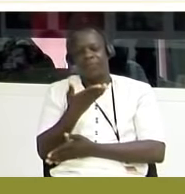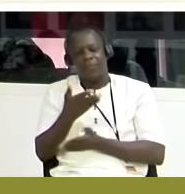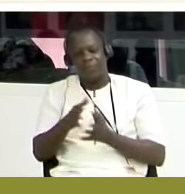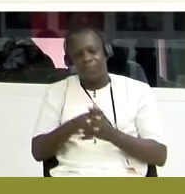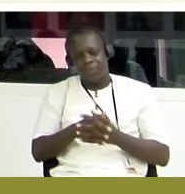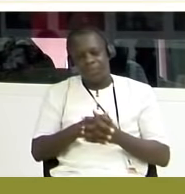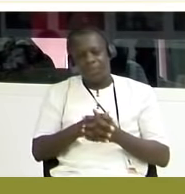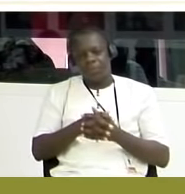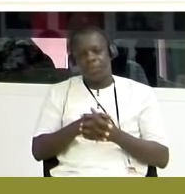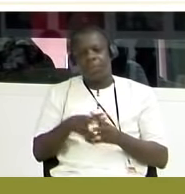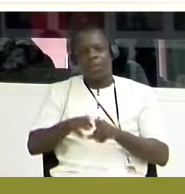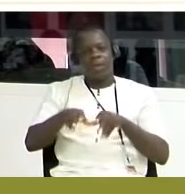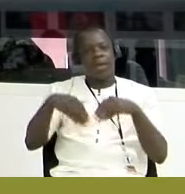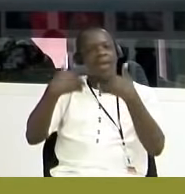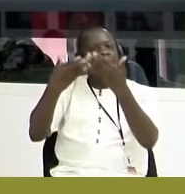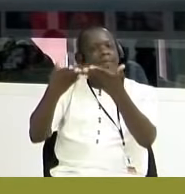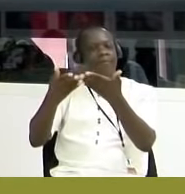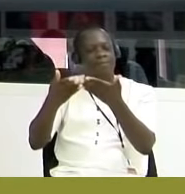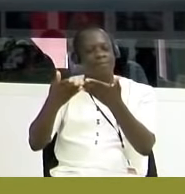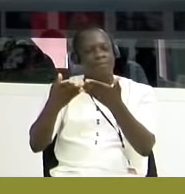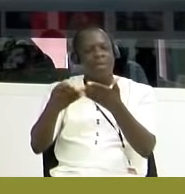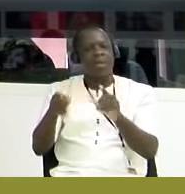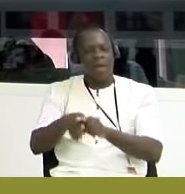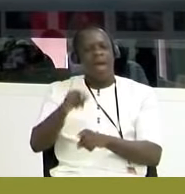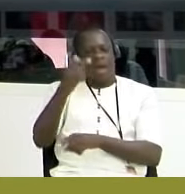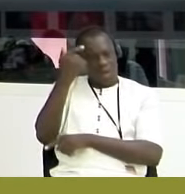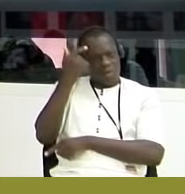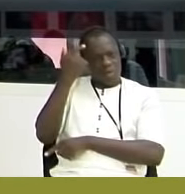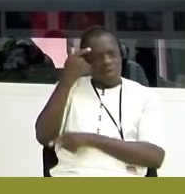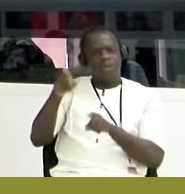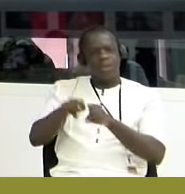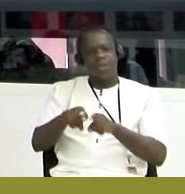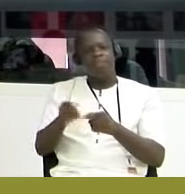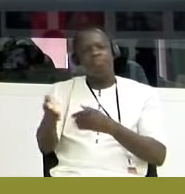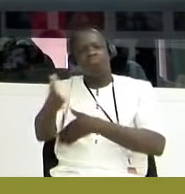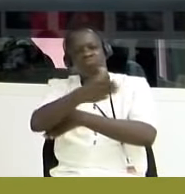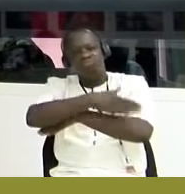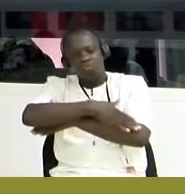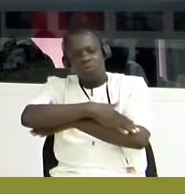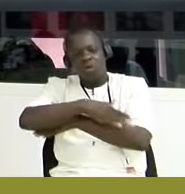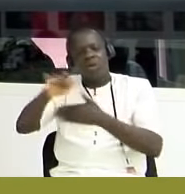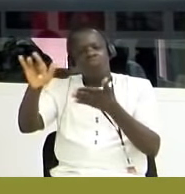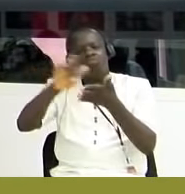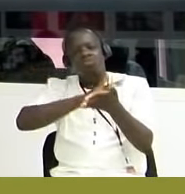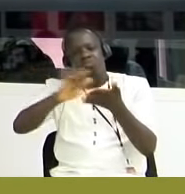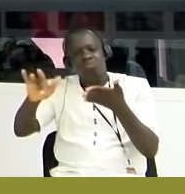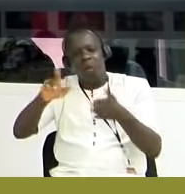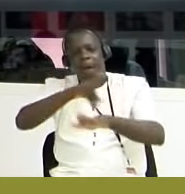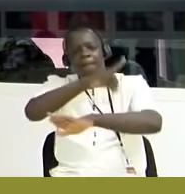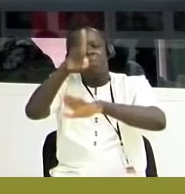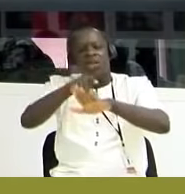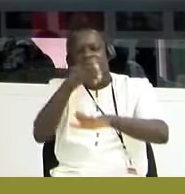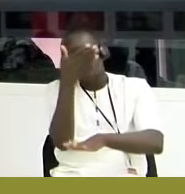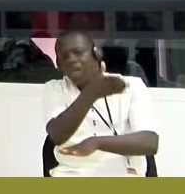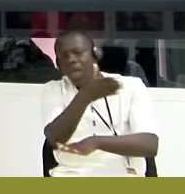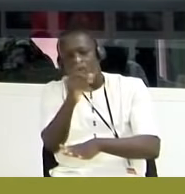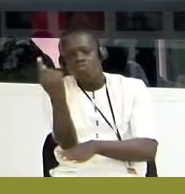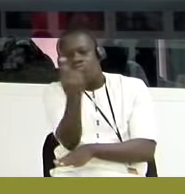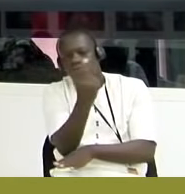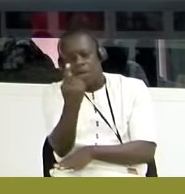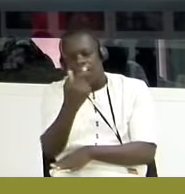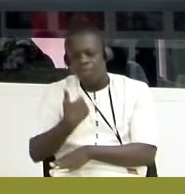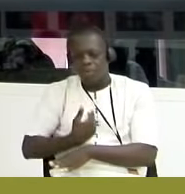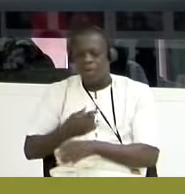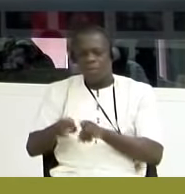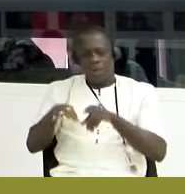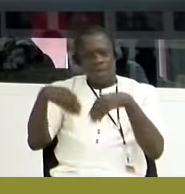Were you given access? I know you were held incommunicado, but I still have to ask a few questions. Mm-hmm. Were you given access to a lawyer, for instance?